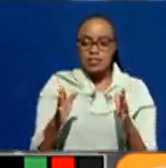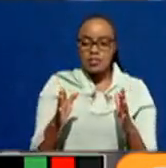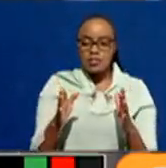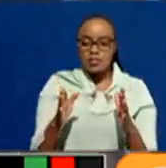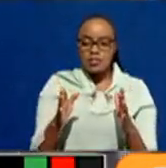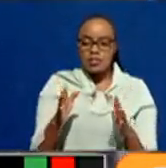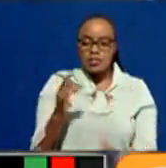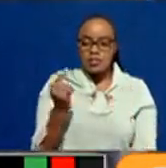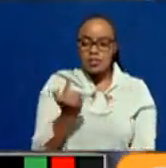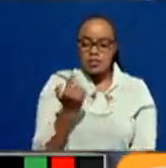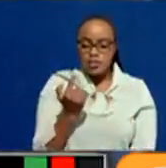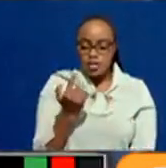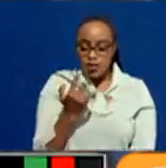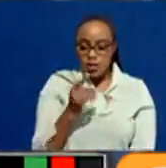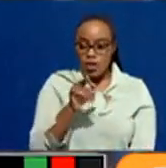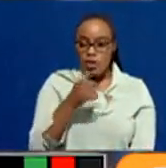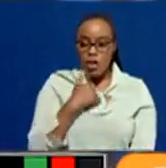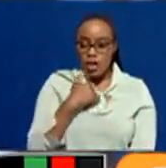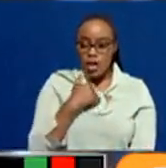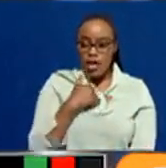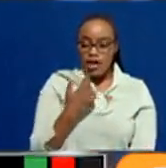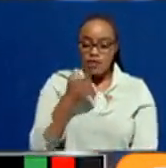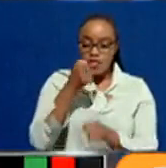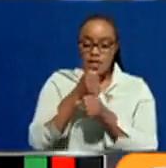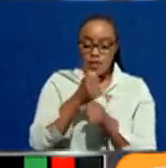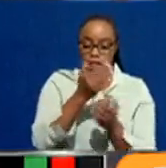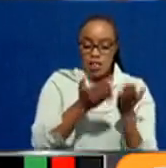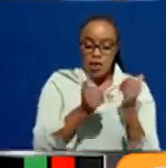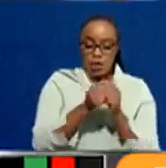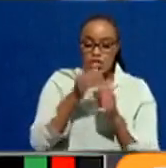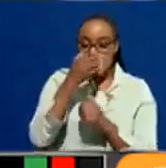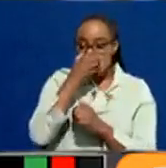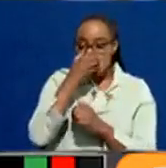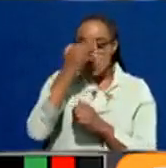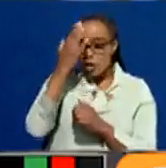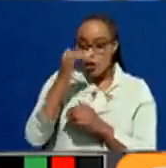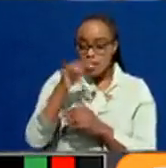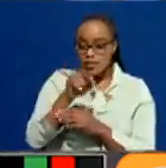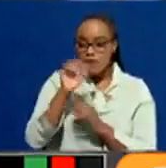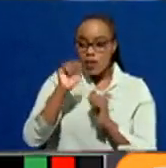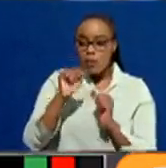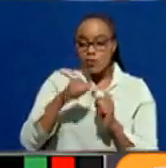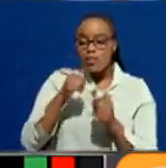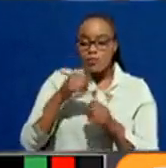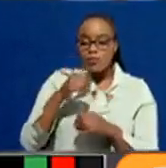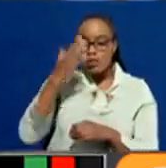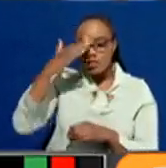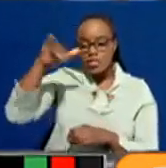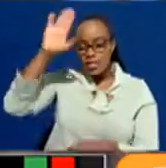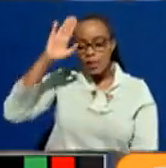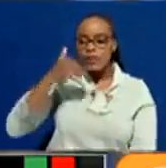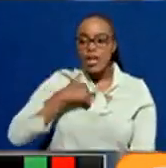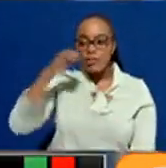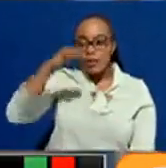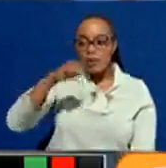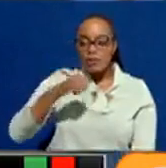not to measure me with the performance of William Ruto because you might get disappointed.